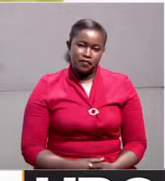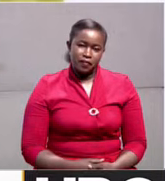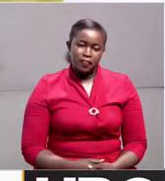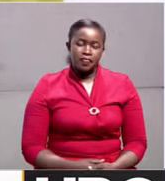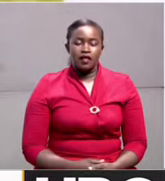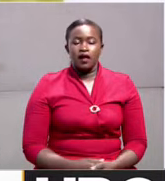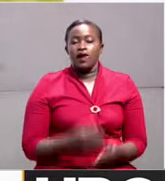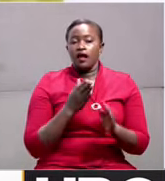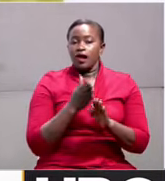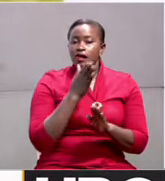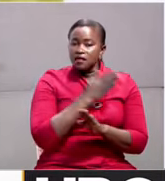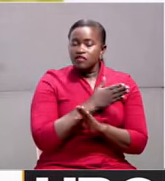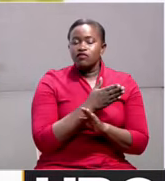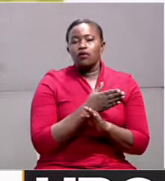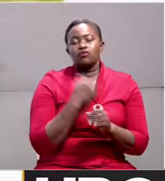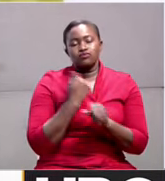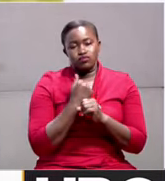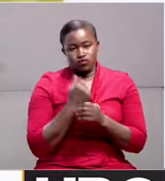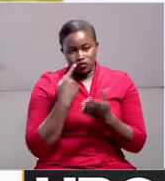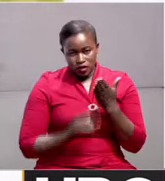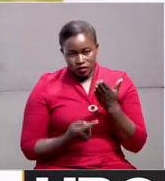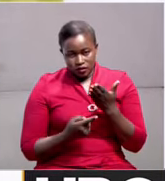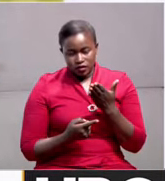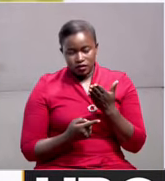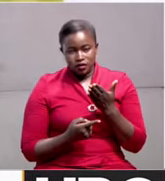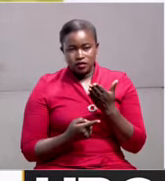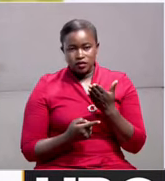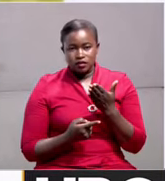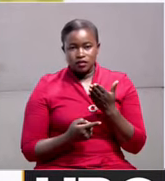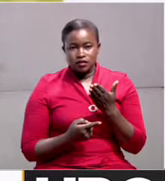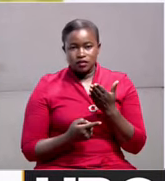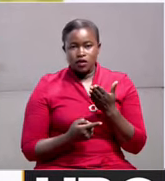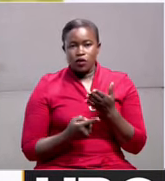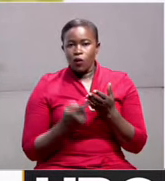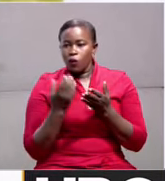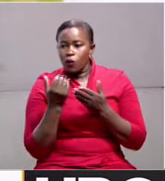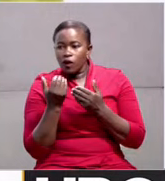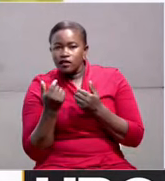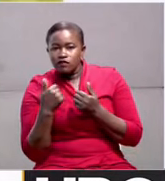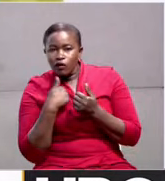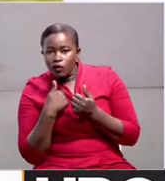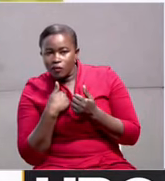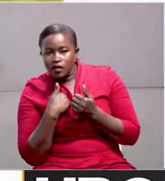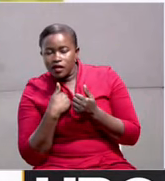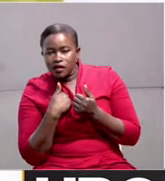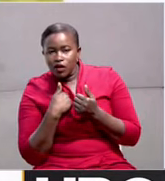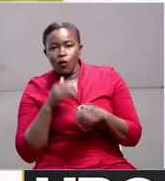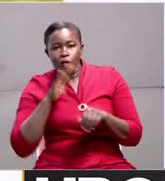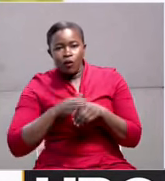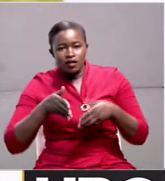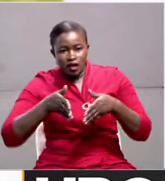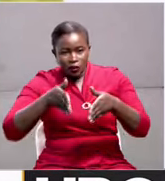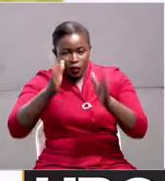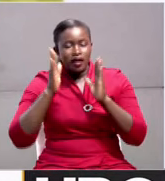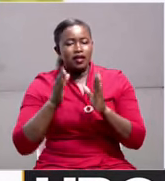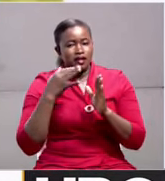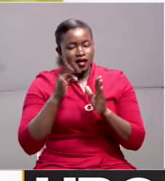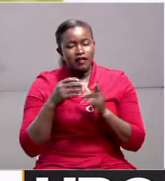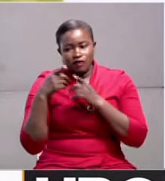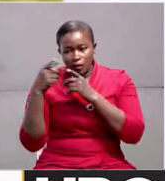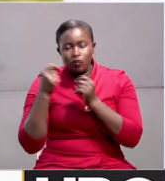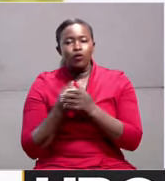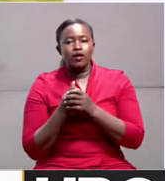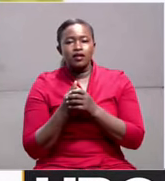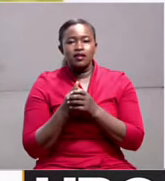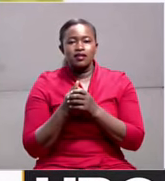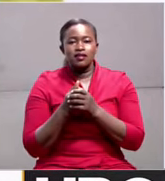Before, what they used to do was to waylay me so that I give them money on the way. When I'm going to the way to water the